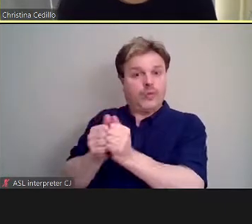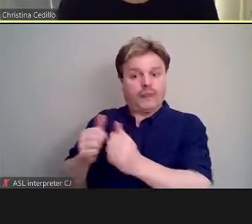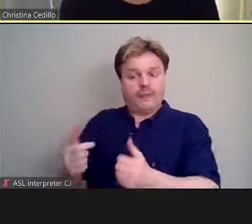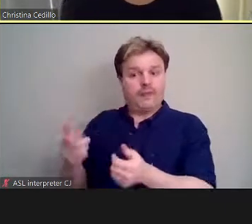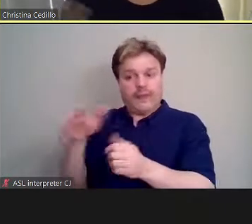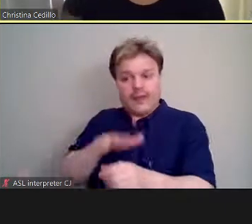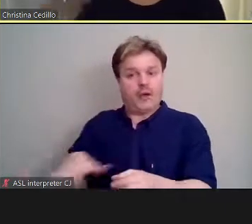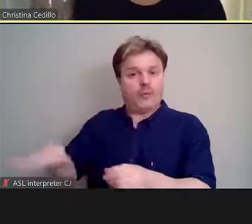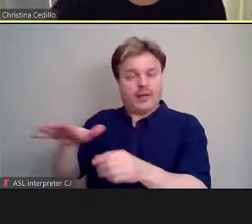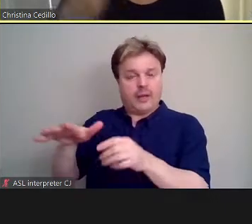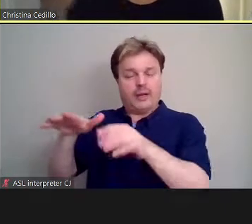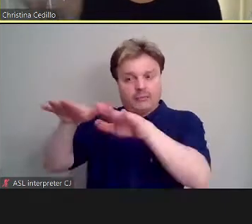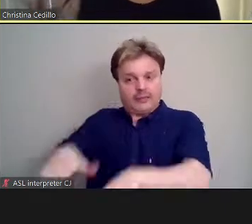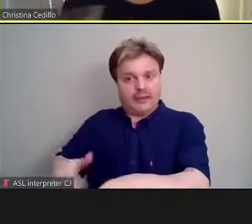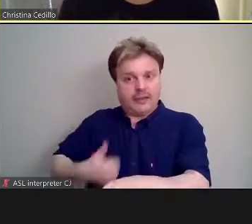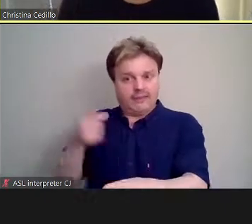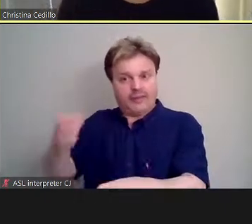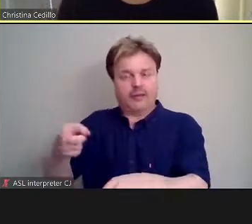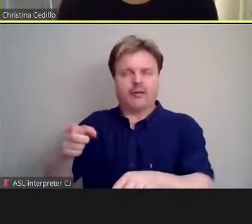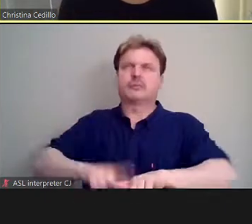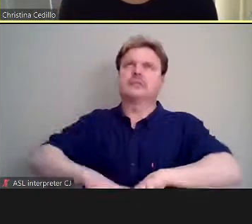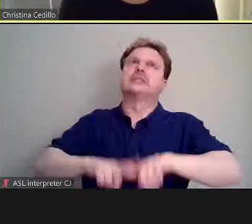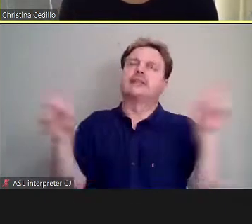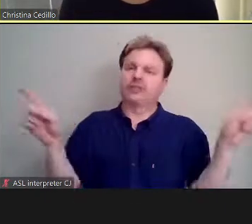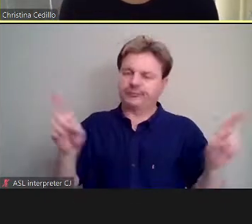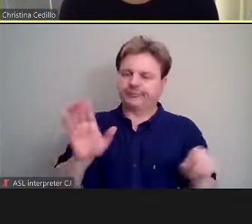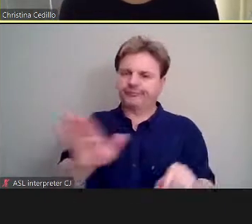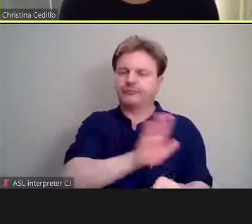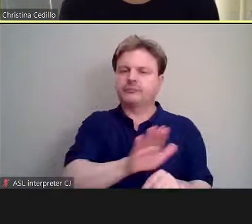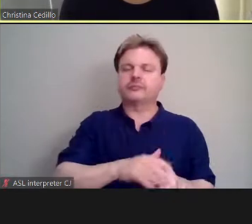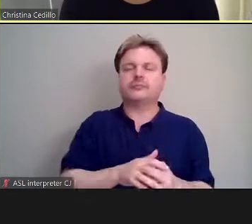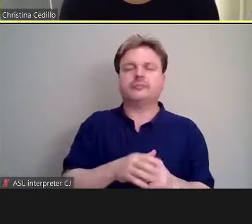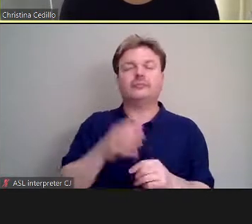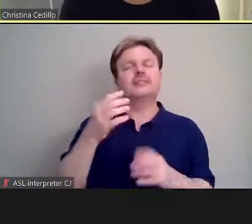For example, when we start to reclaim some of our